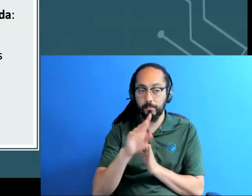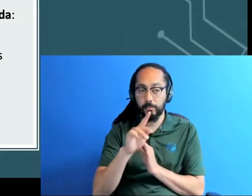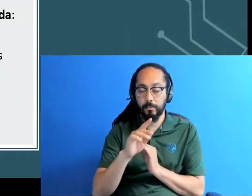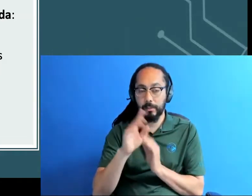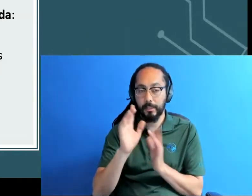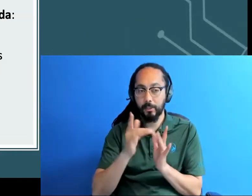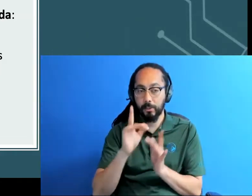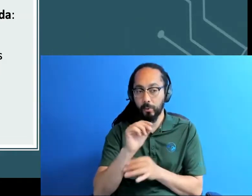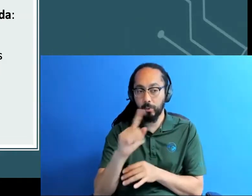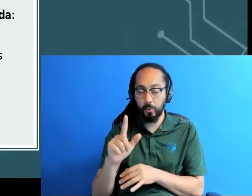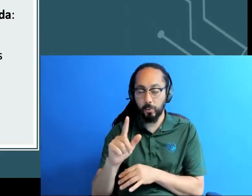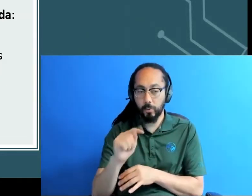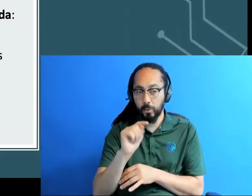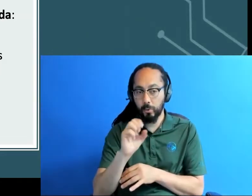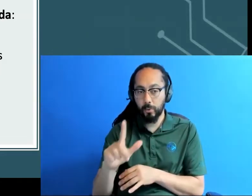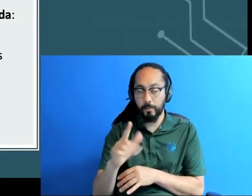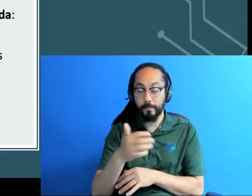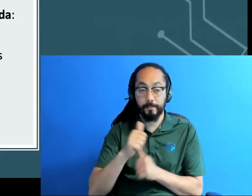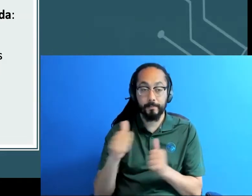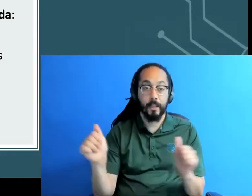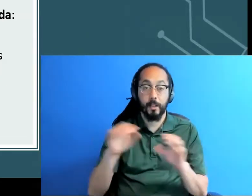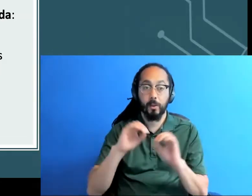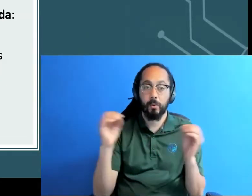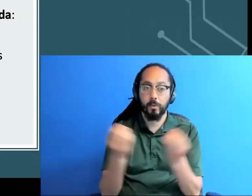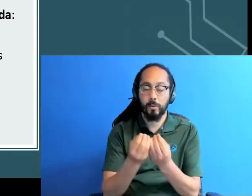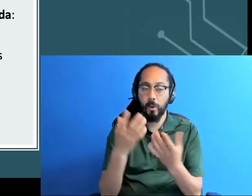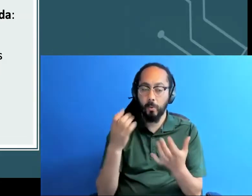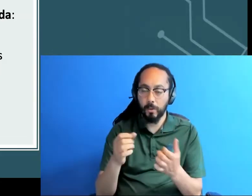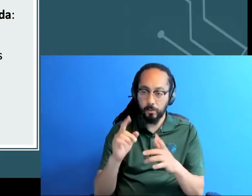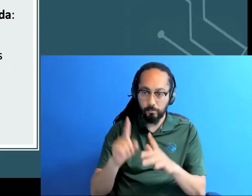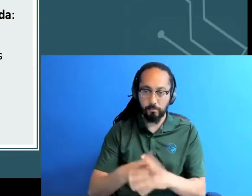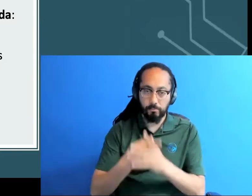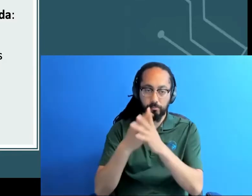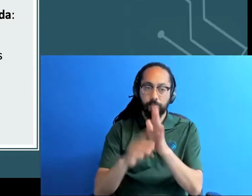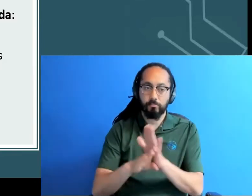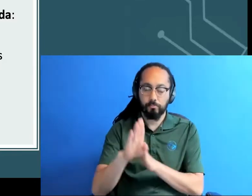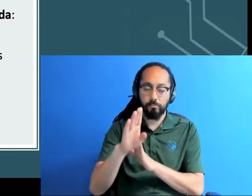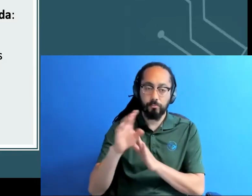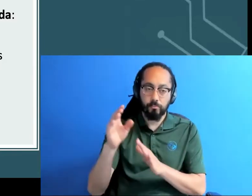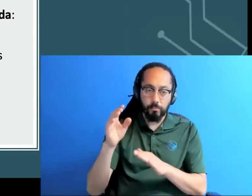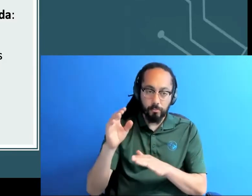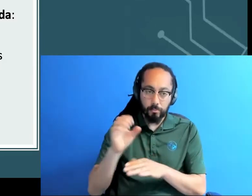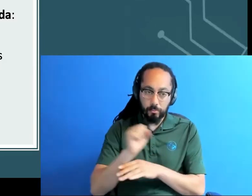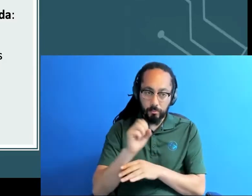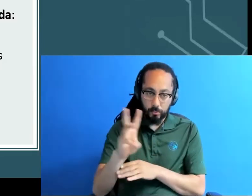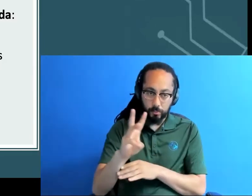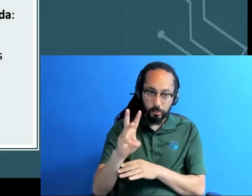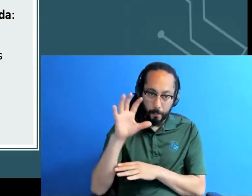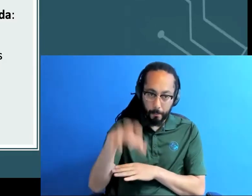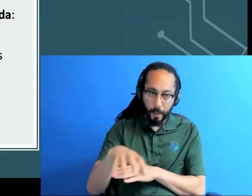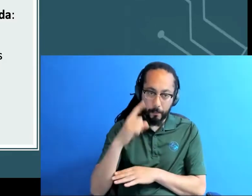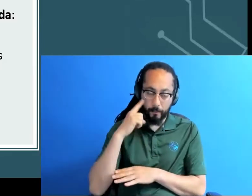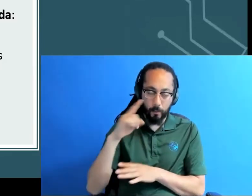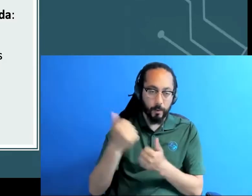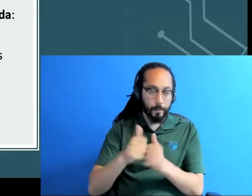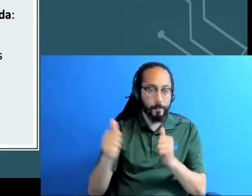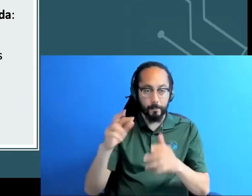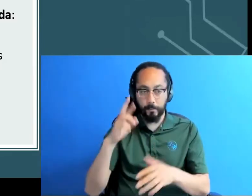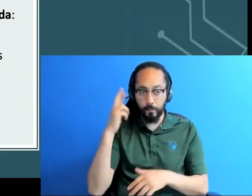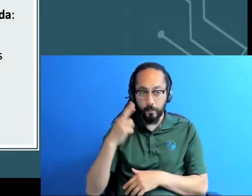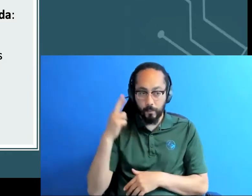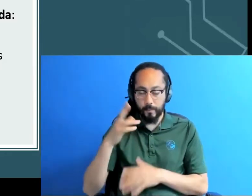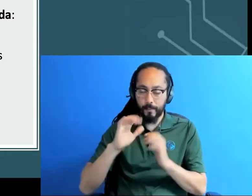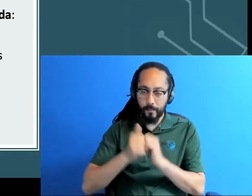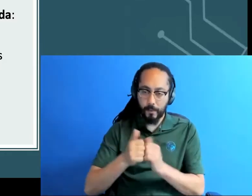to start from scratch and create their own software platform for any purpose, how to do